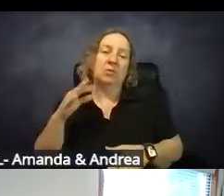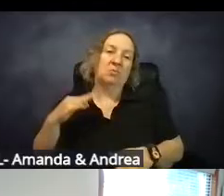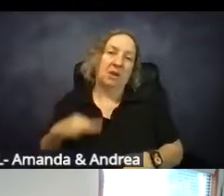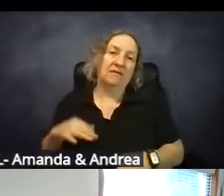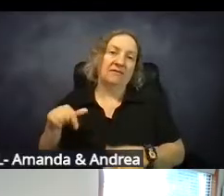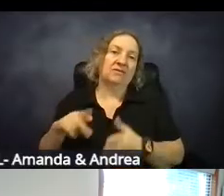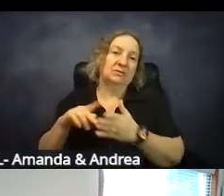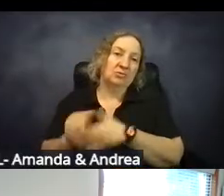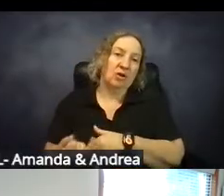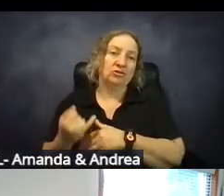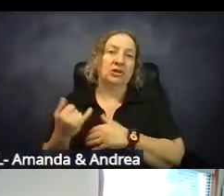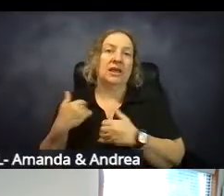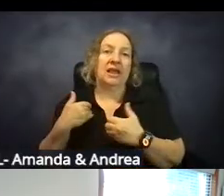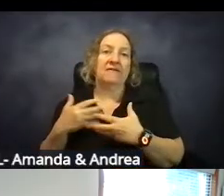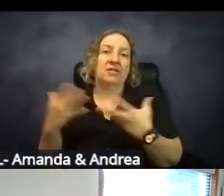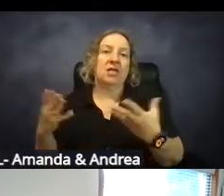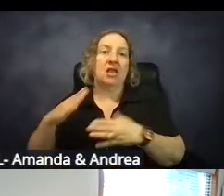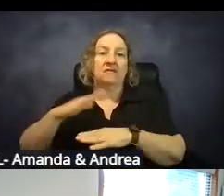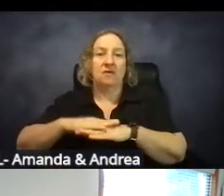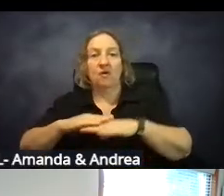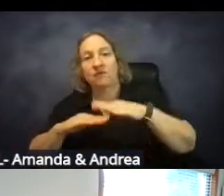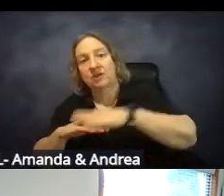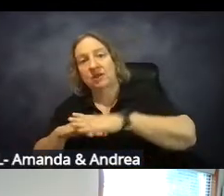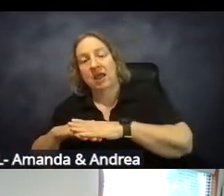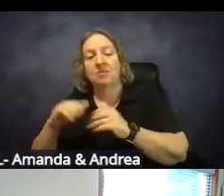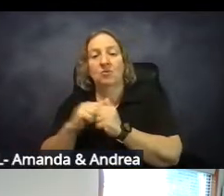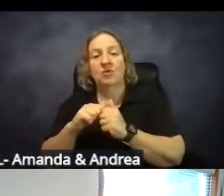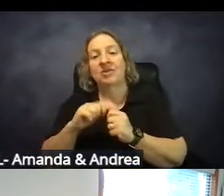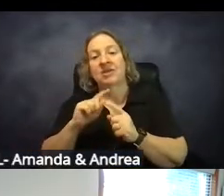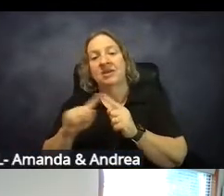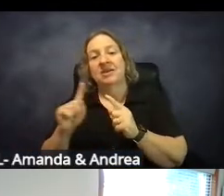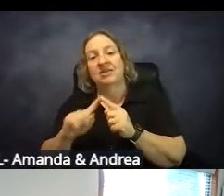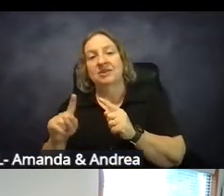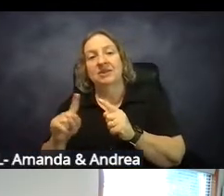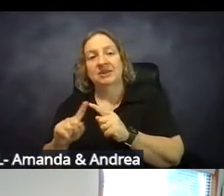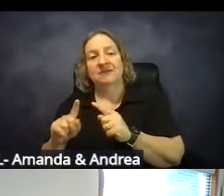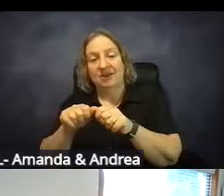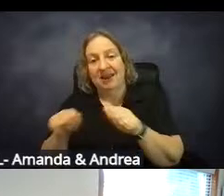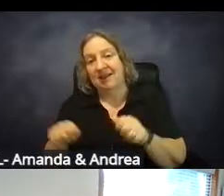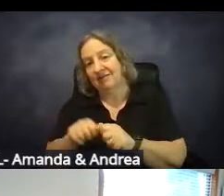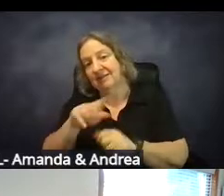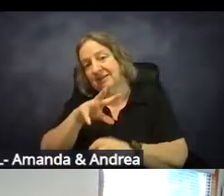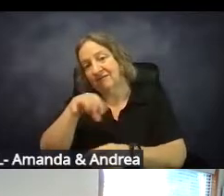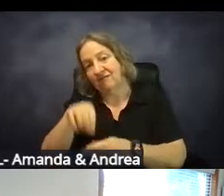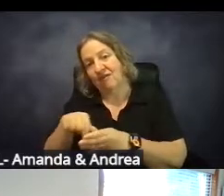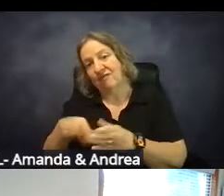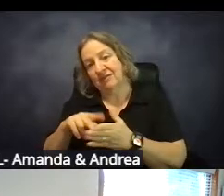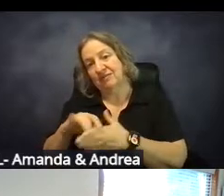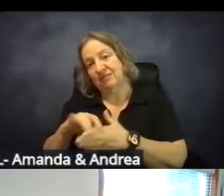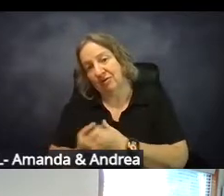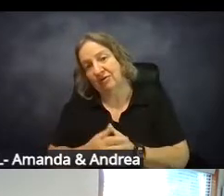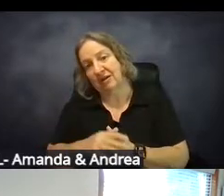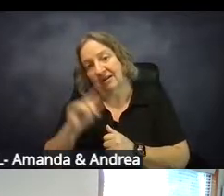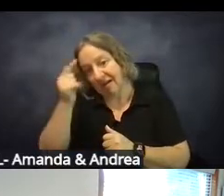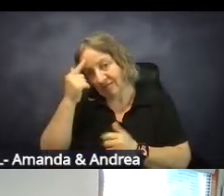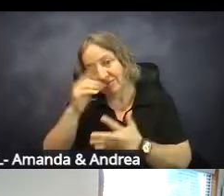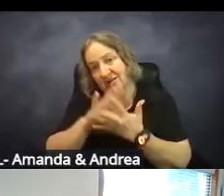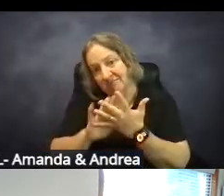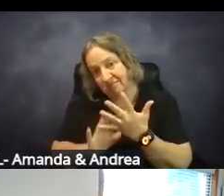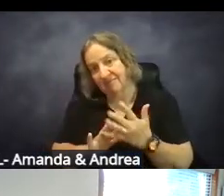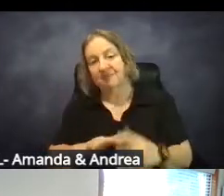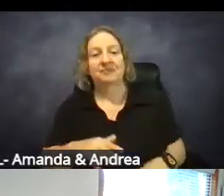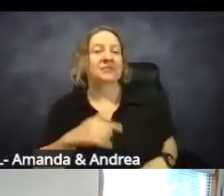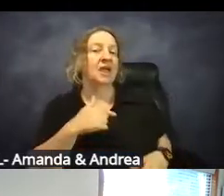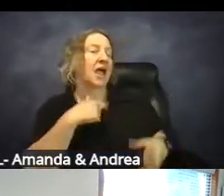this project and has a lot of overlap with the jurisdictions that are involved in this project. I couldn't agree